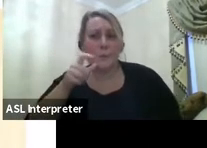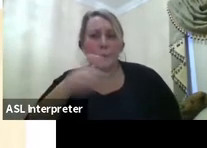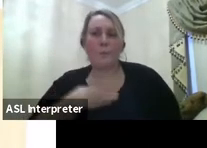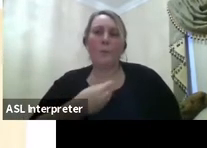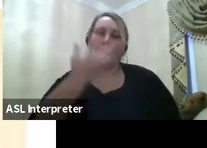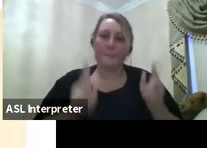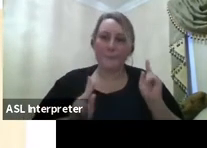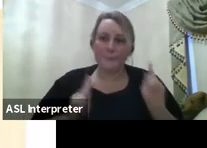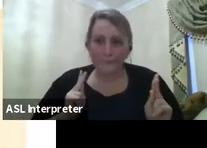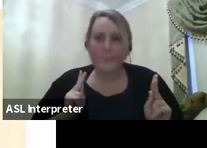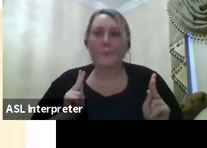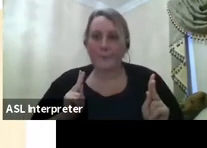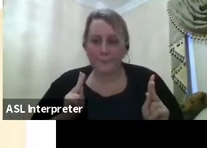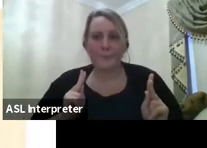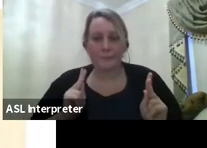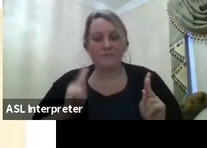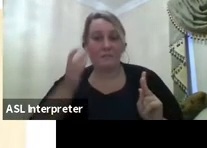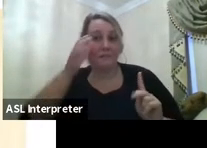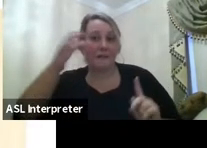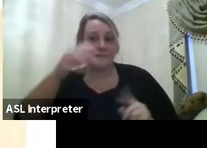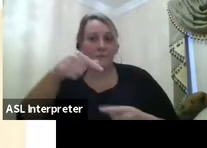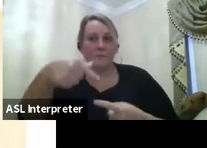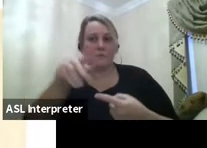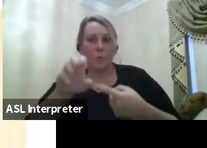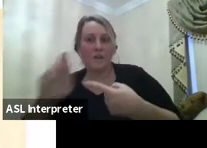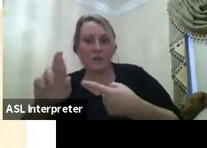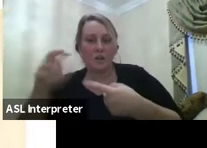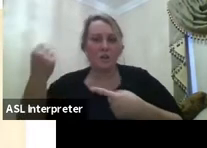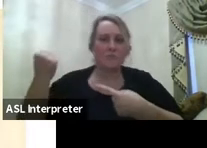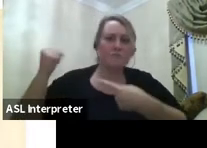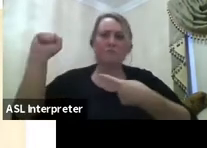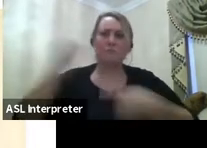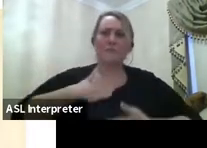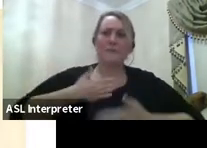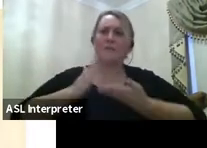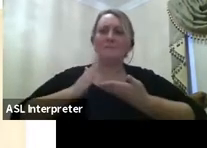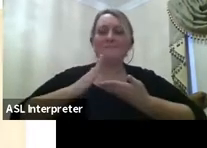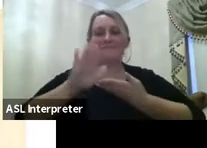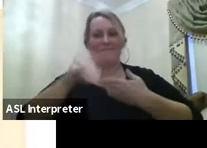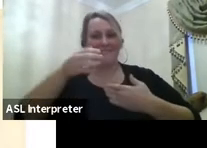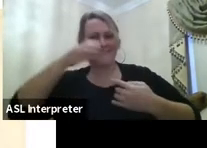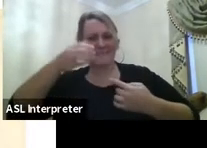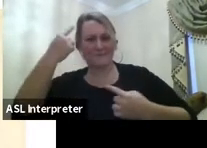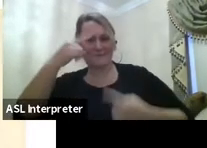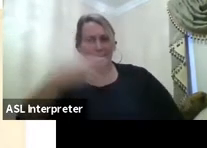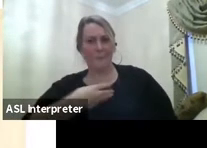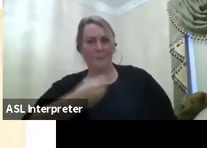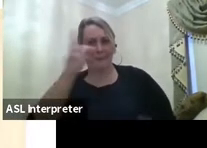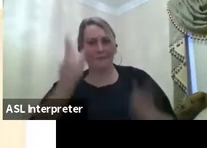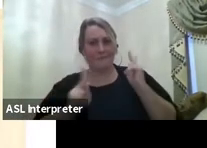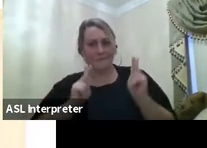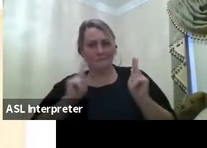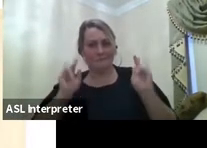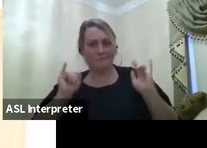it took me a minute to realize that you might only think that alone,